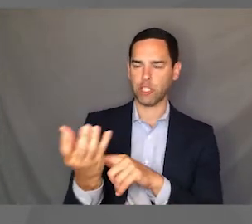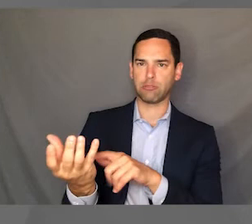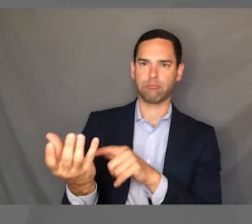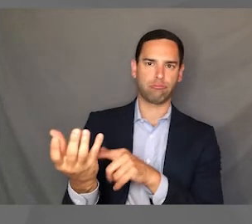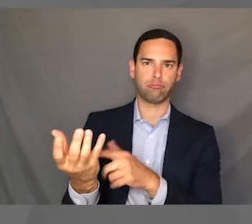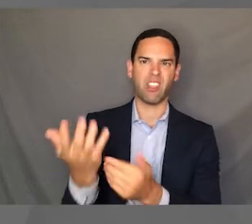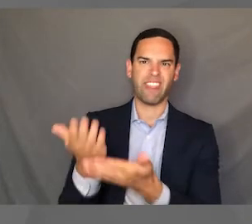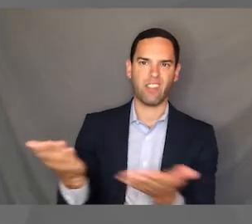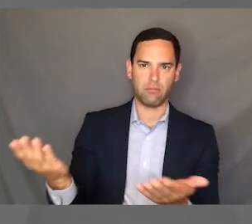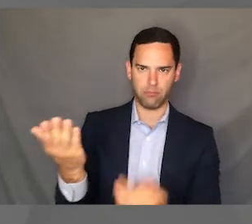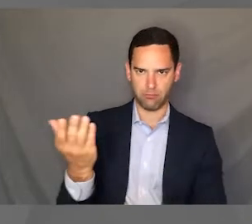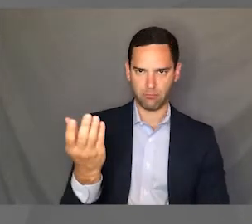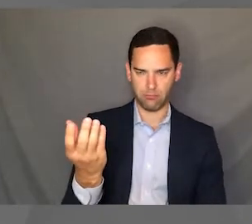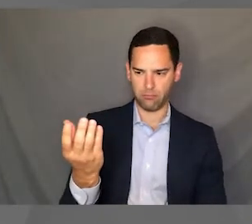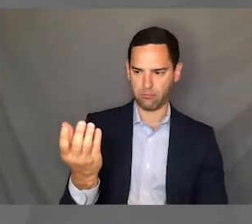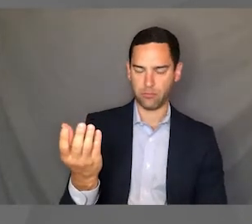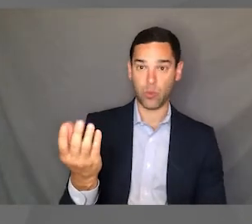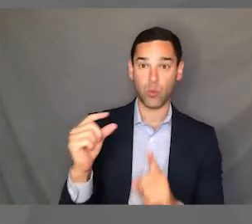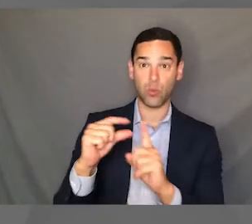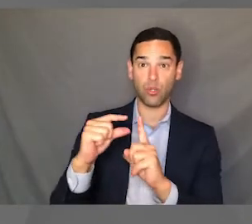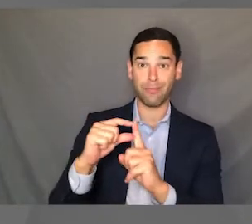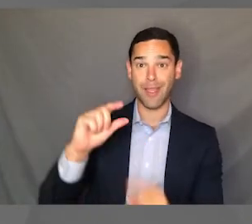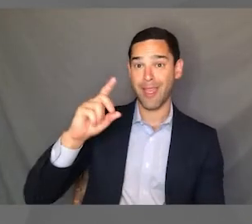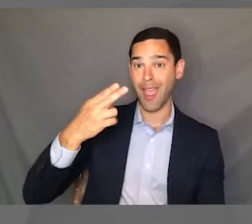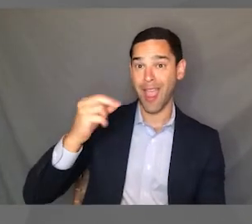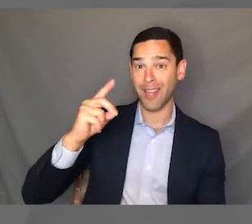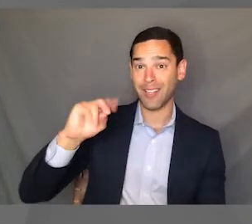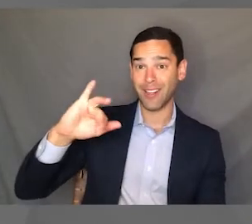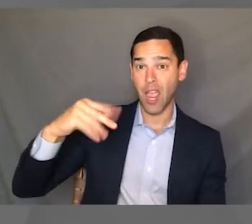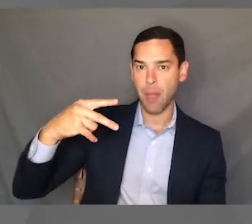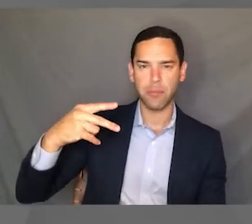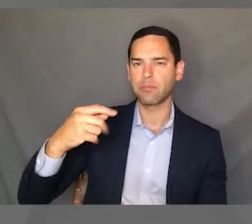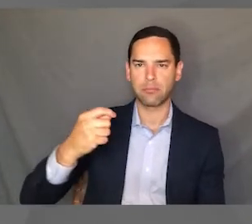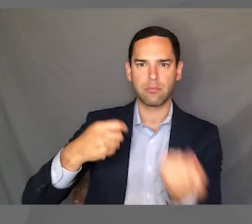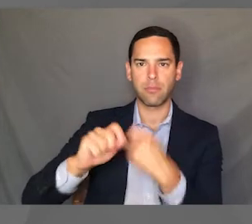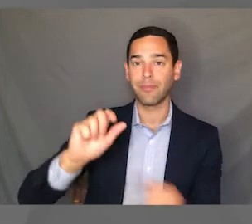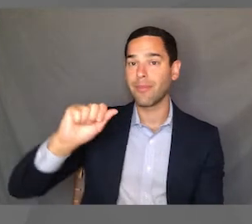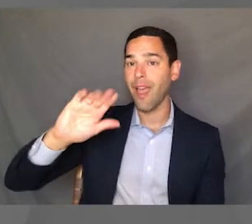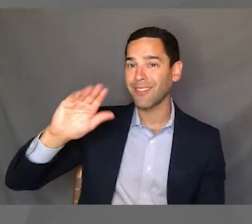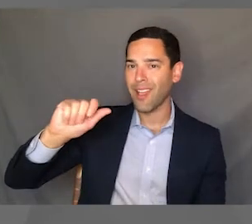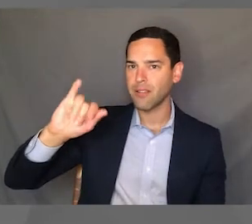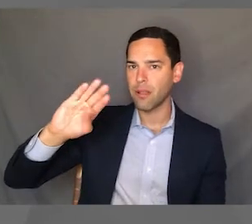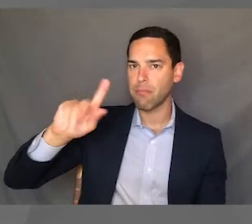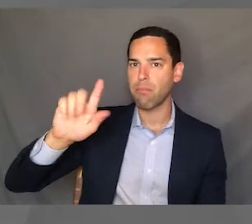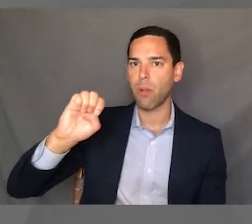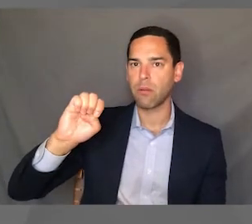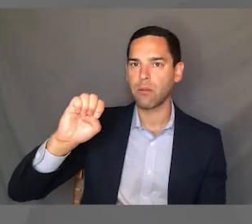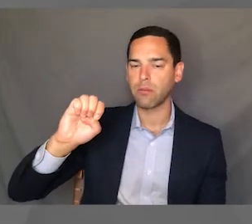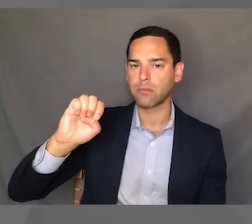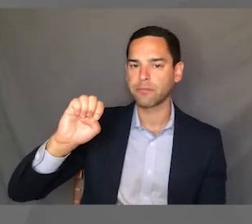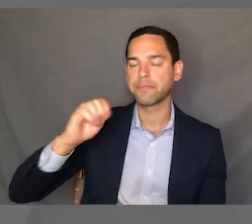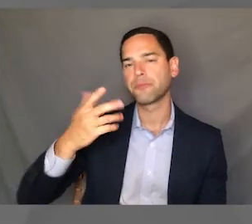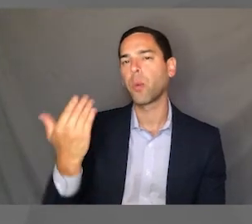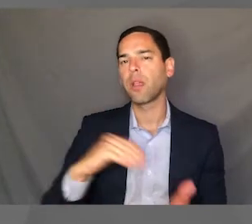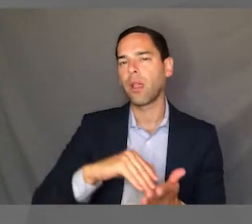object, the term isn't handicap, the term would be accessible. So let's take an example. Again, you can't tell from on screen,